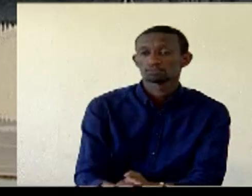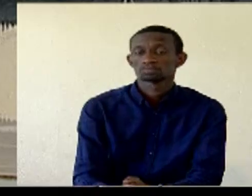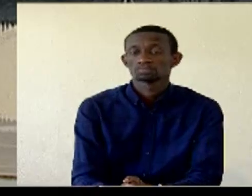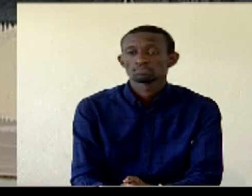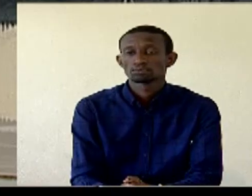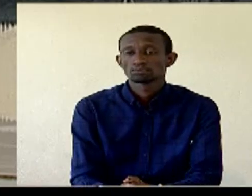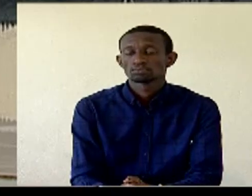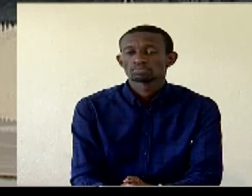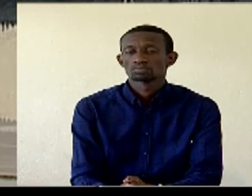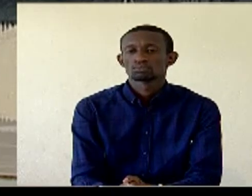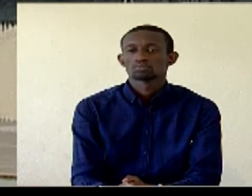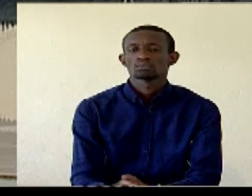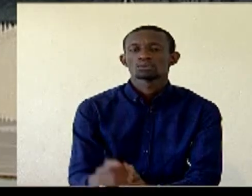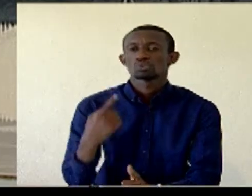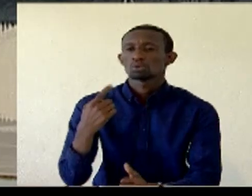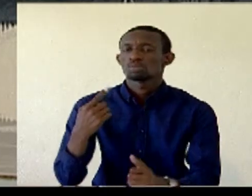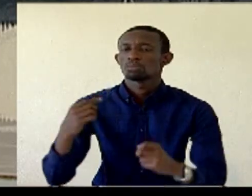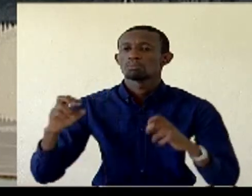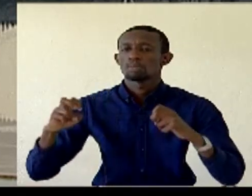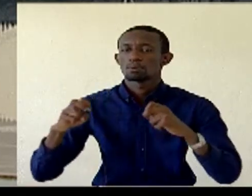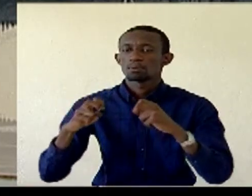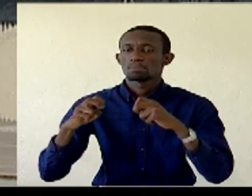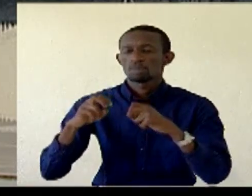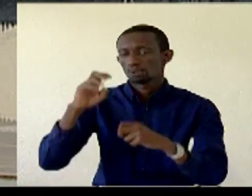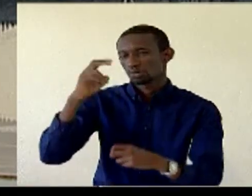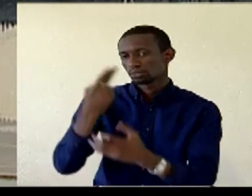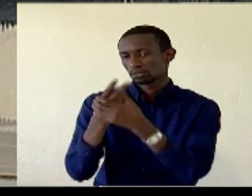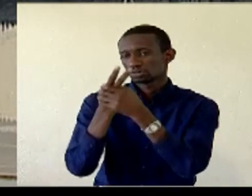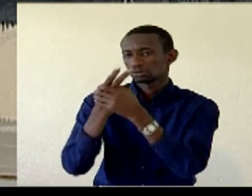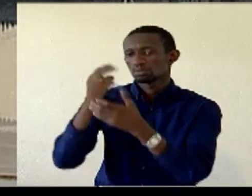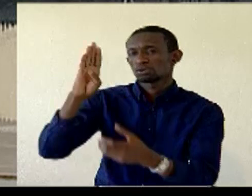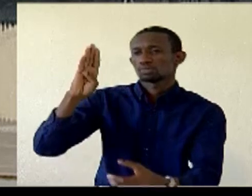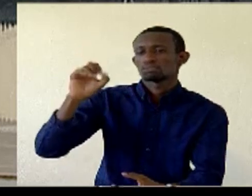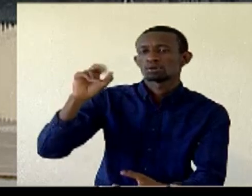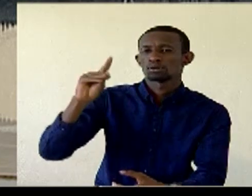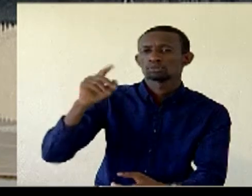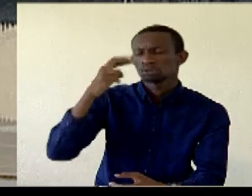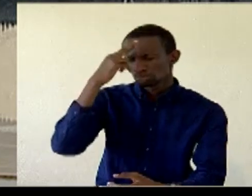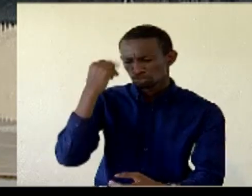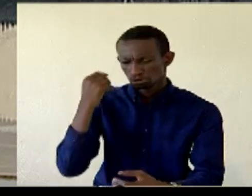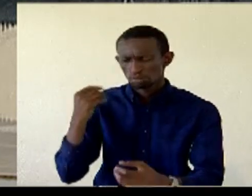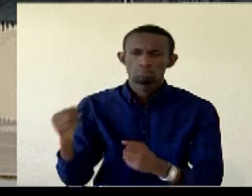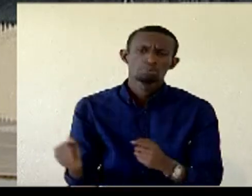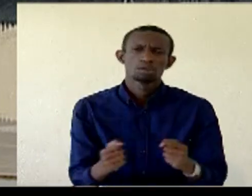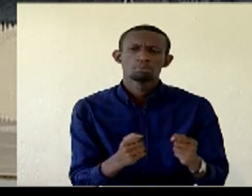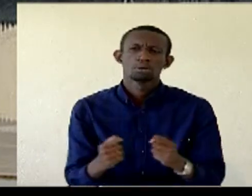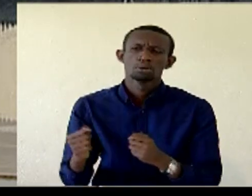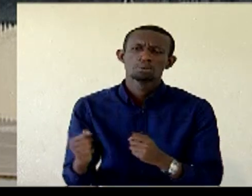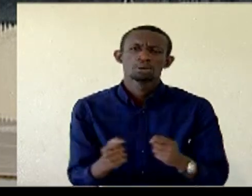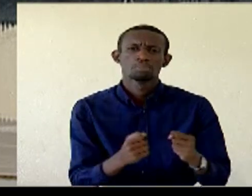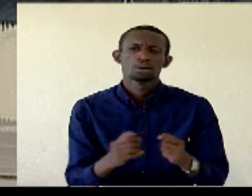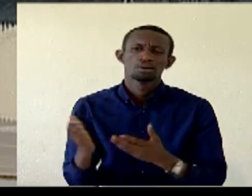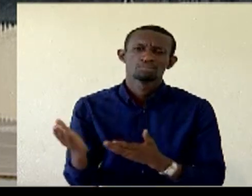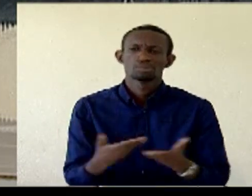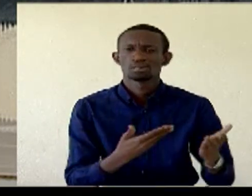this. You see the alternating of the double bonds. So because of the movement, why am I doing this? Because I had done this